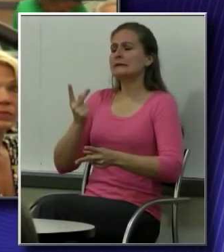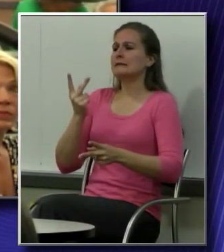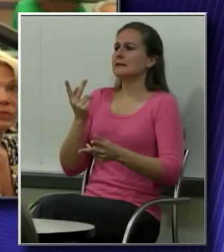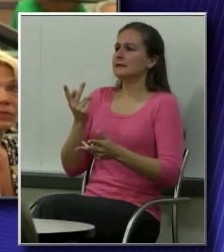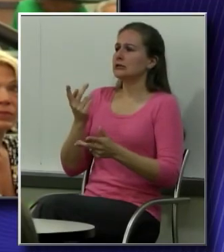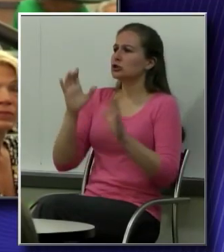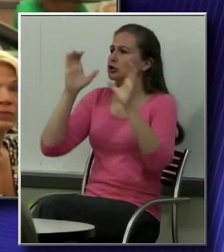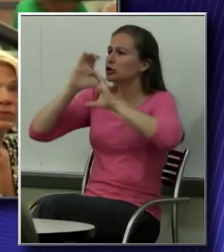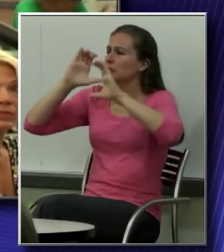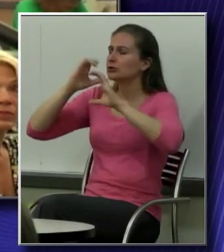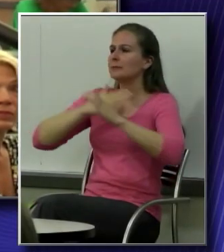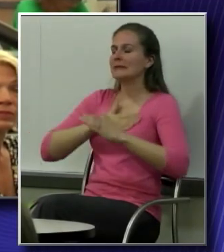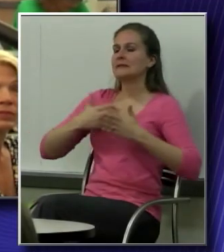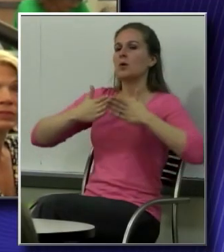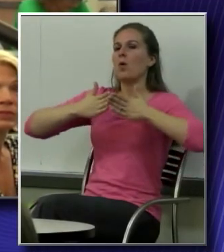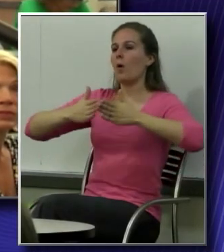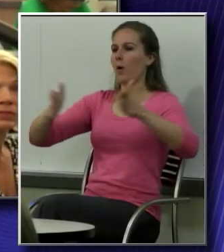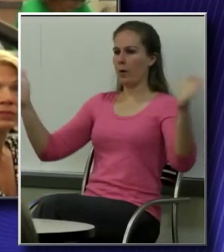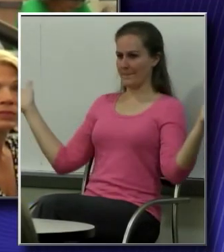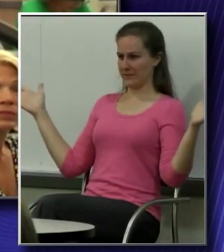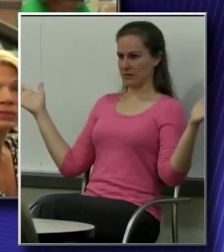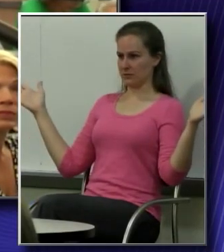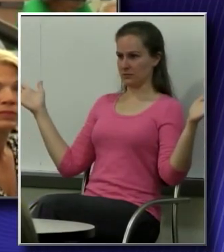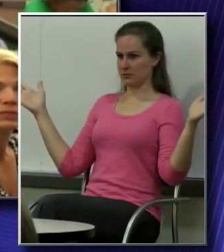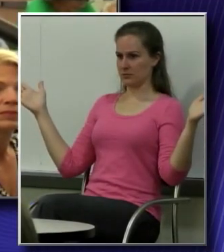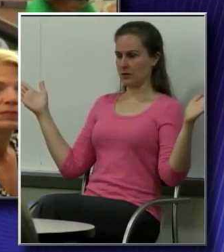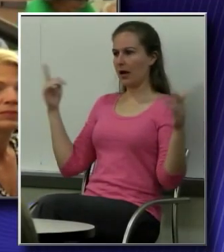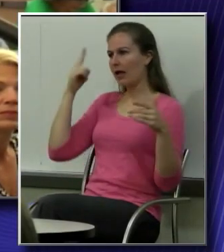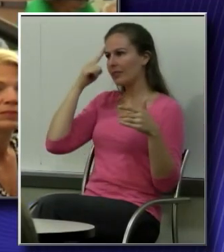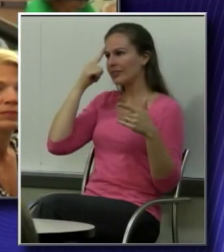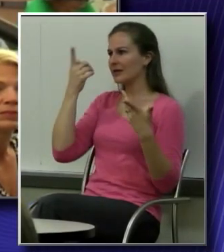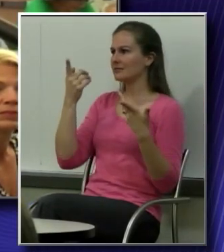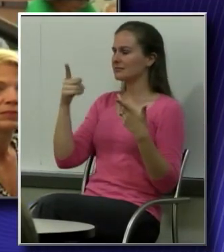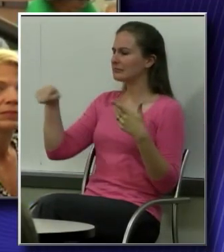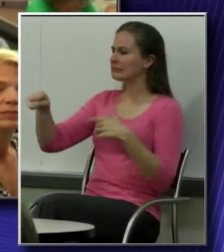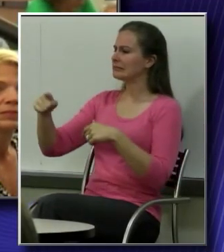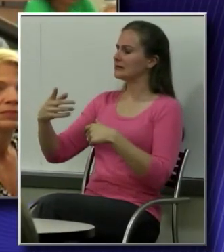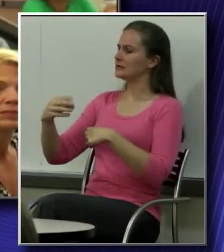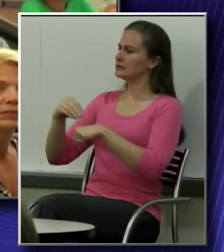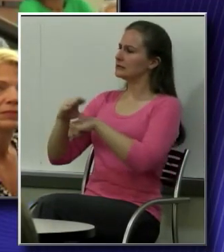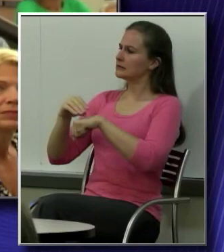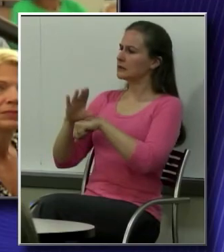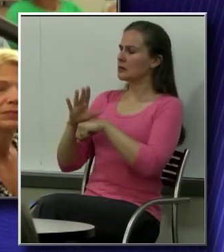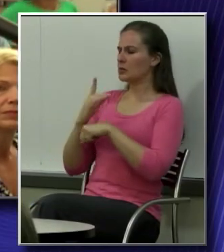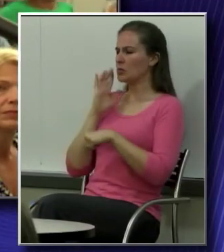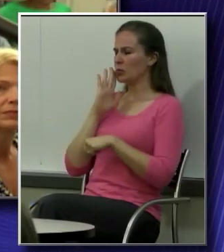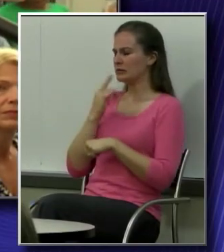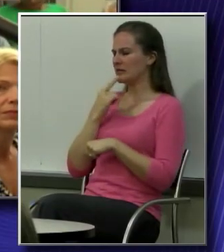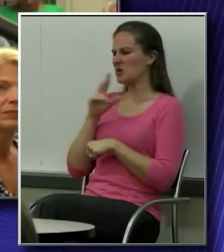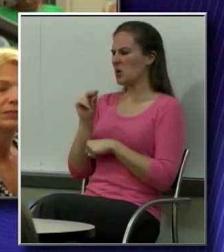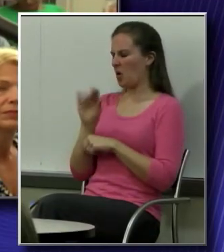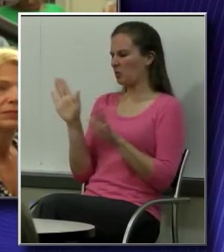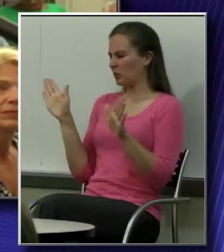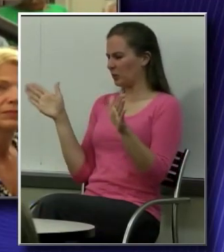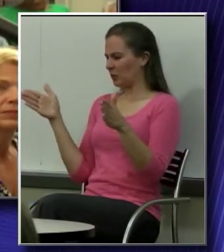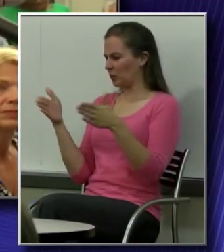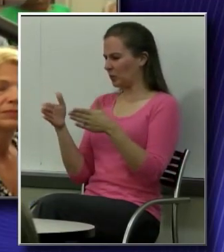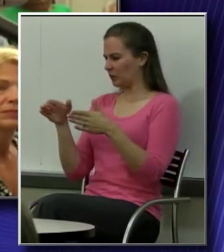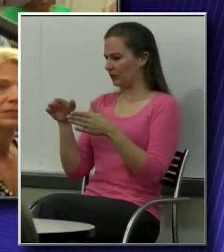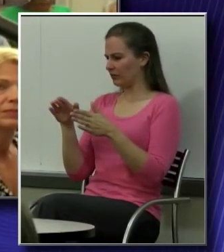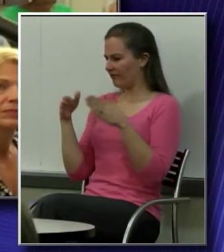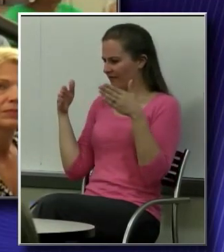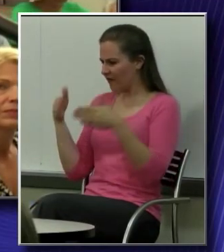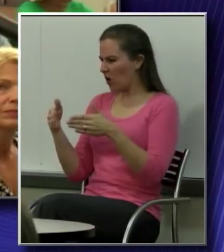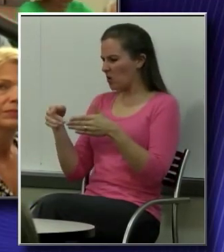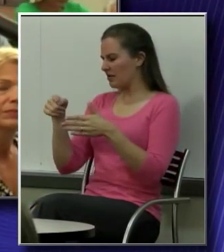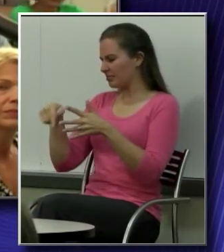as possible. I think your consultants will urge you to make this as closed as possible. That seems to be the